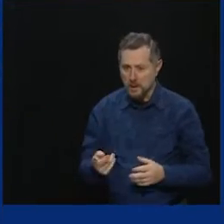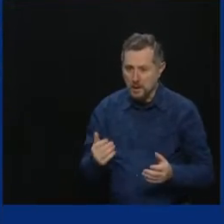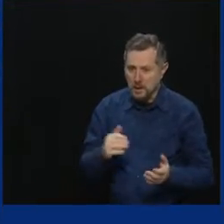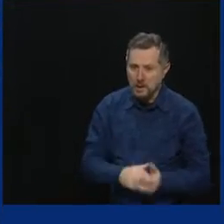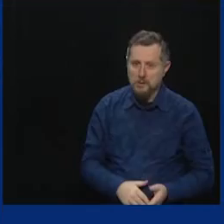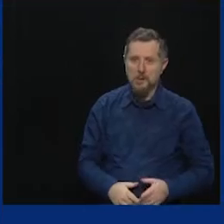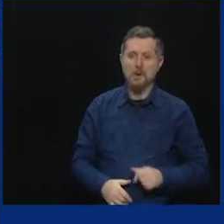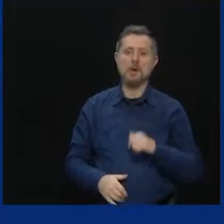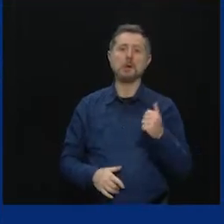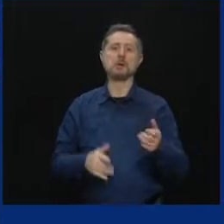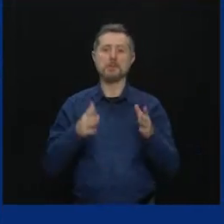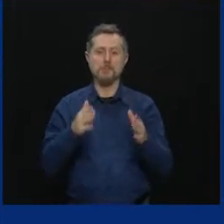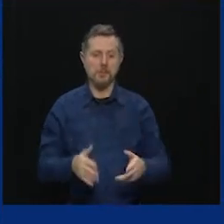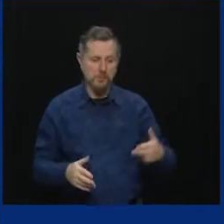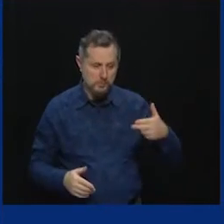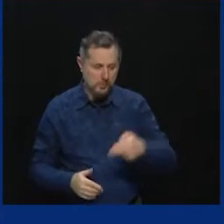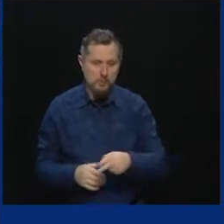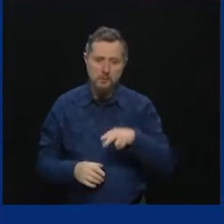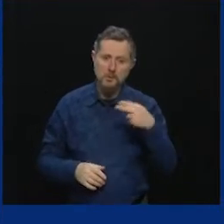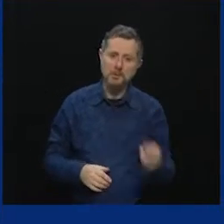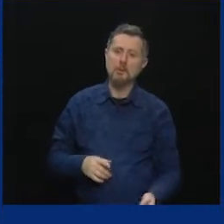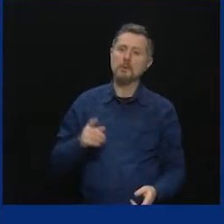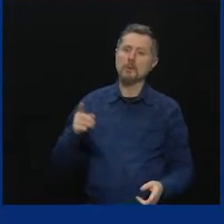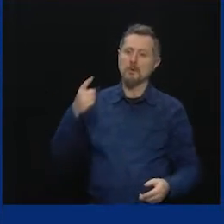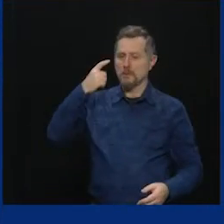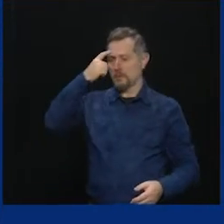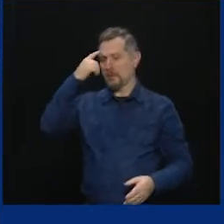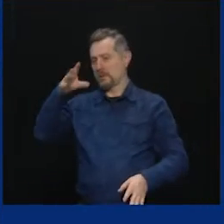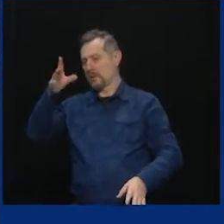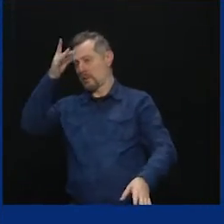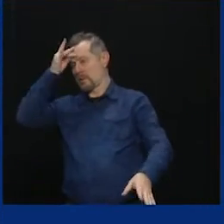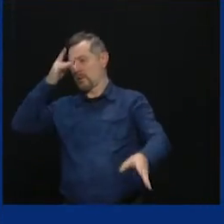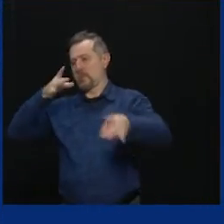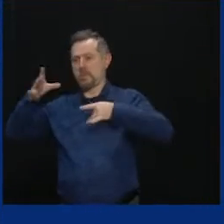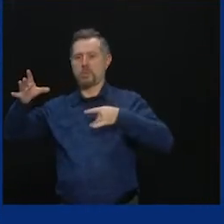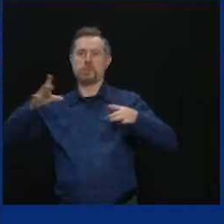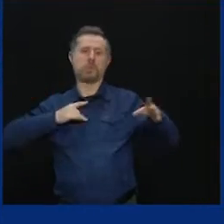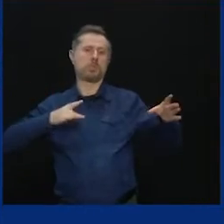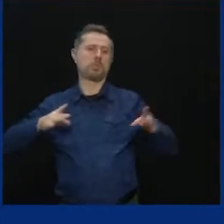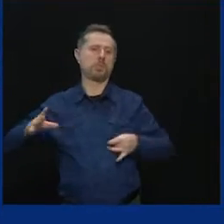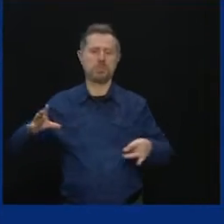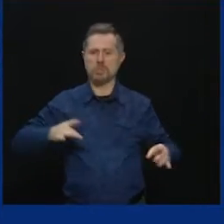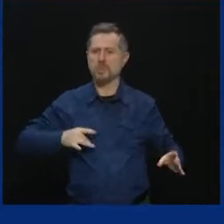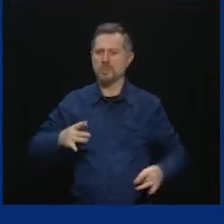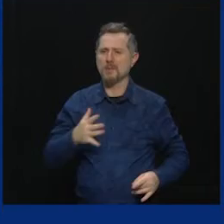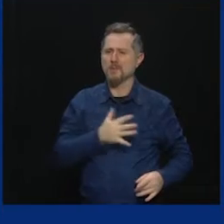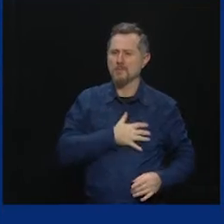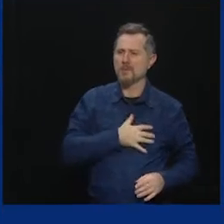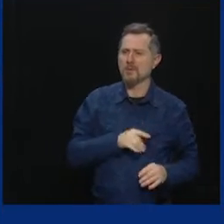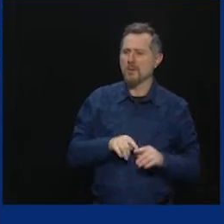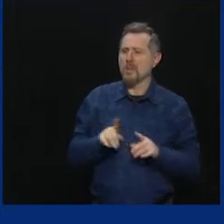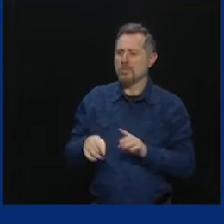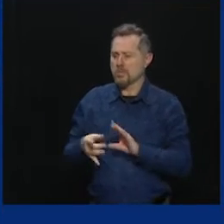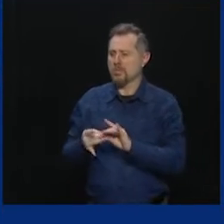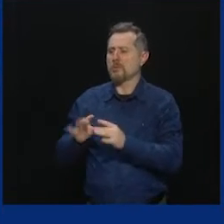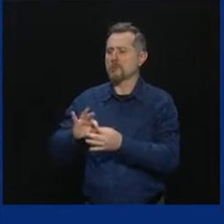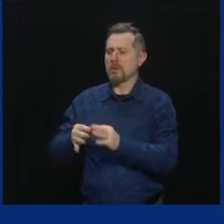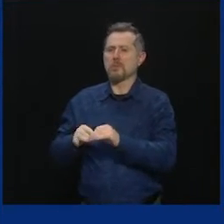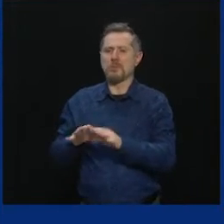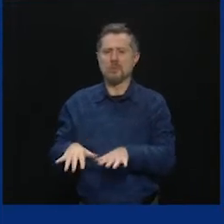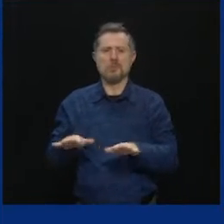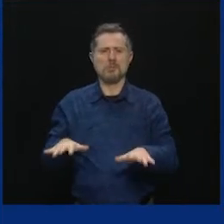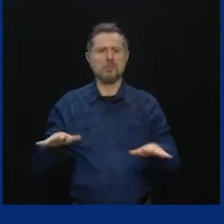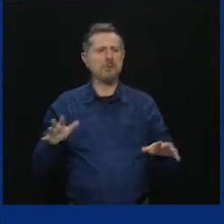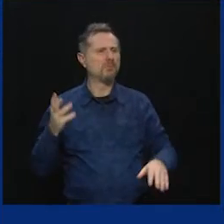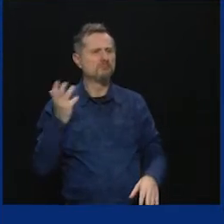and they're dealing with another gunshot victim. It spreads. It's sinister. It's evil.